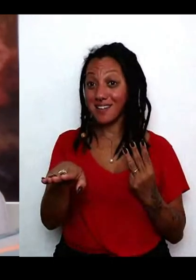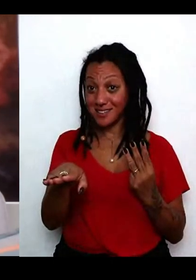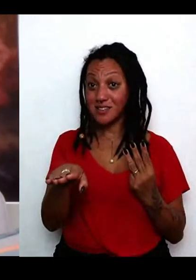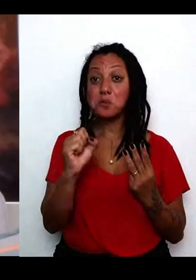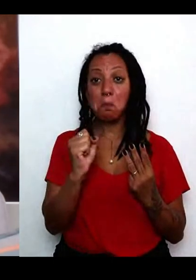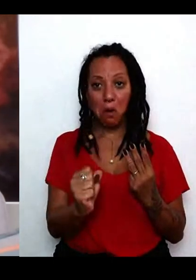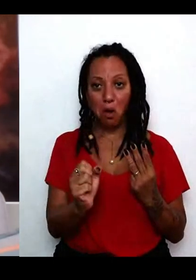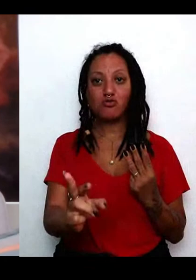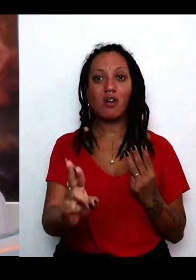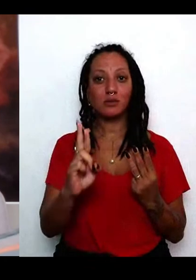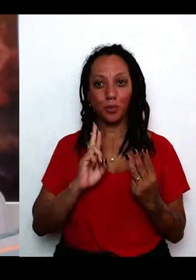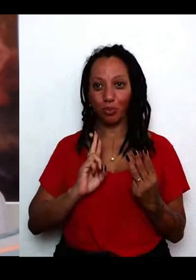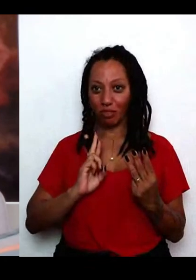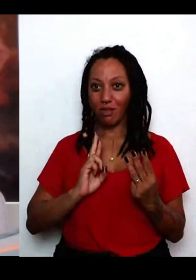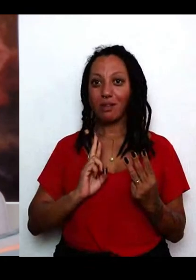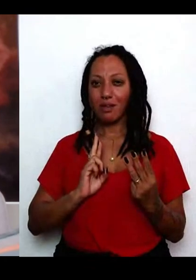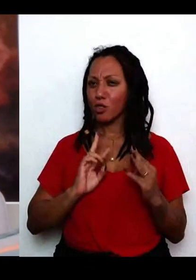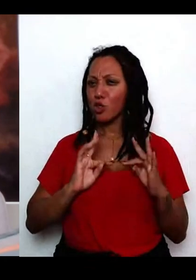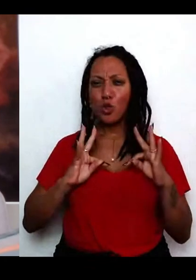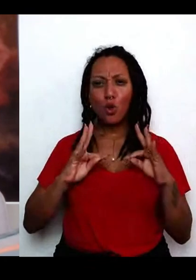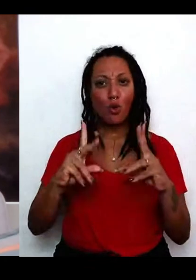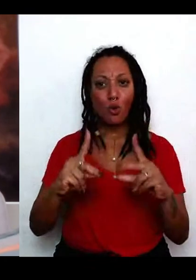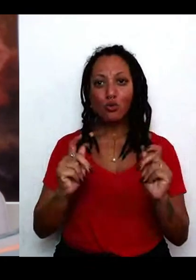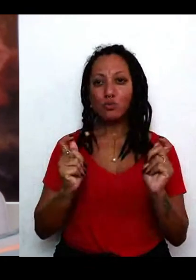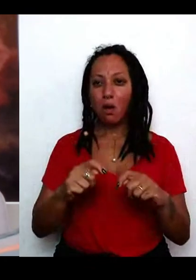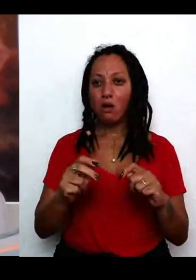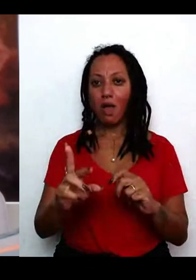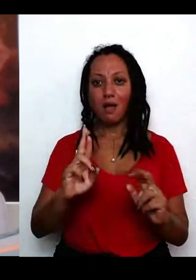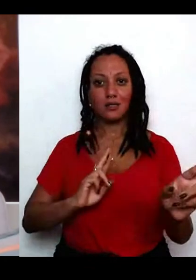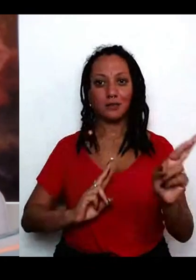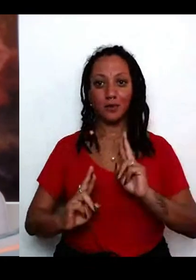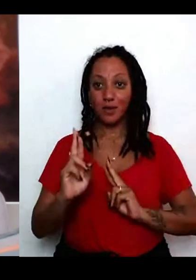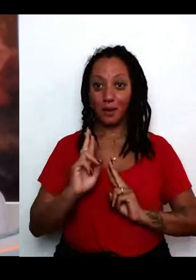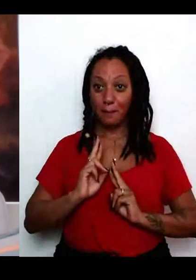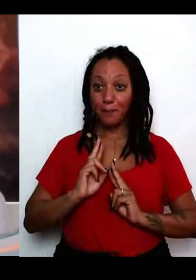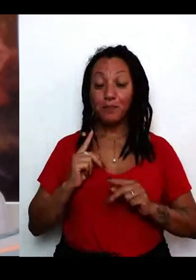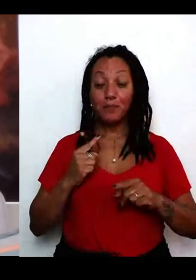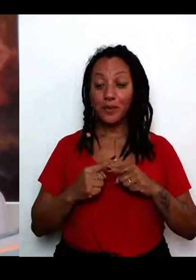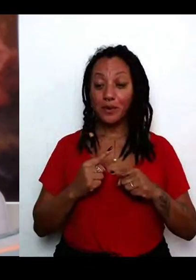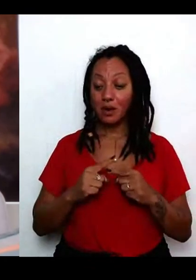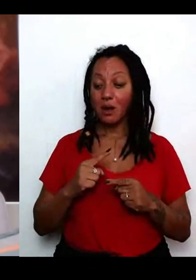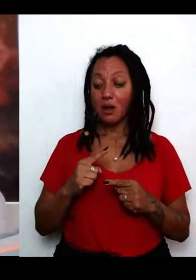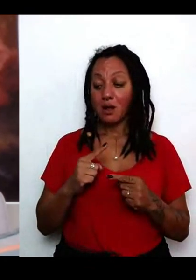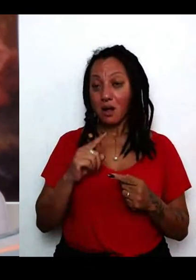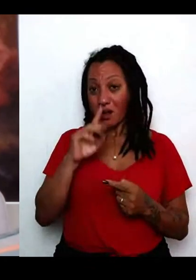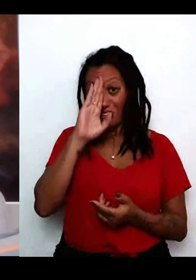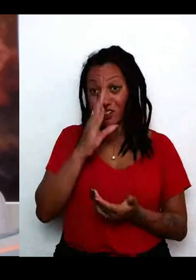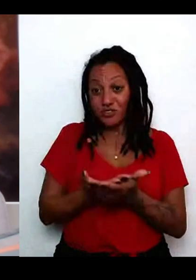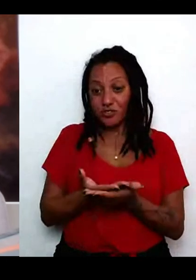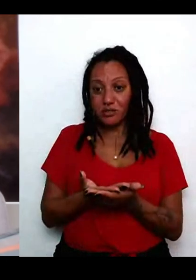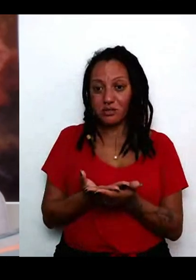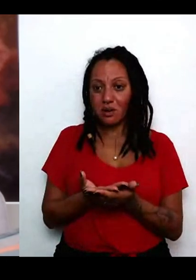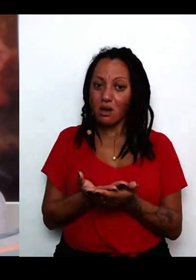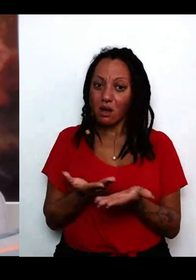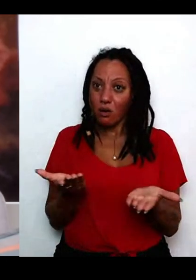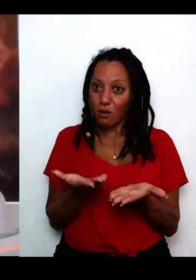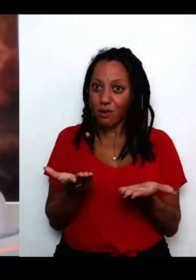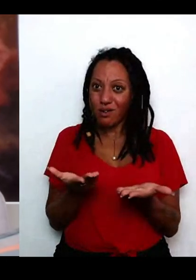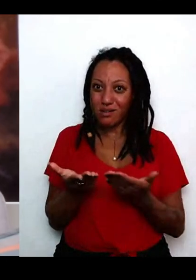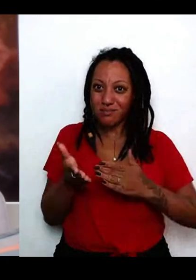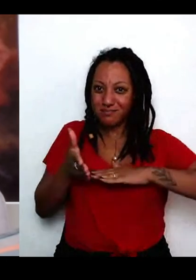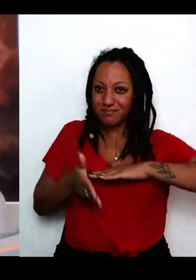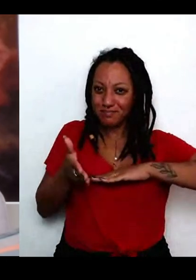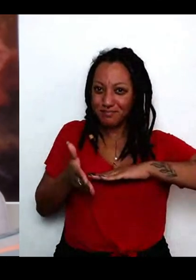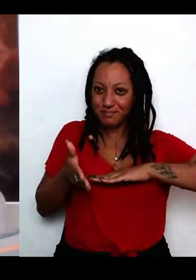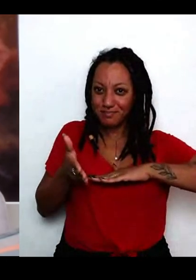because we think at this point in history whether it works or not human beings